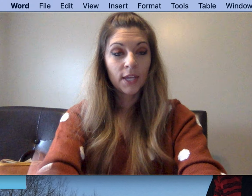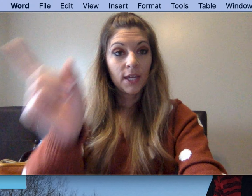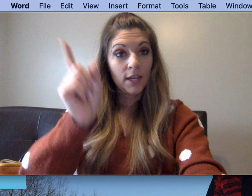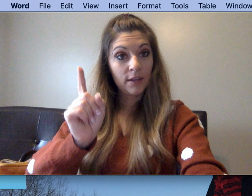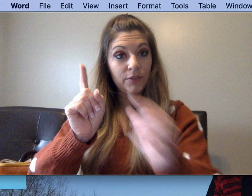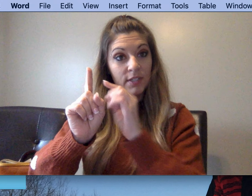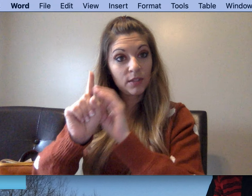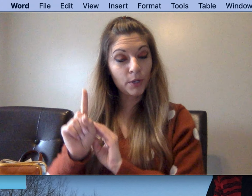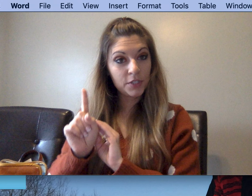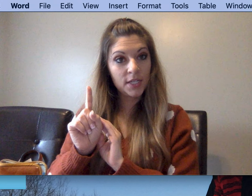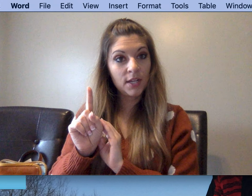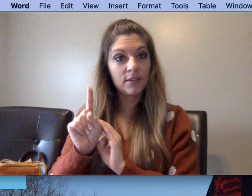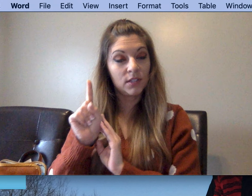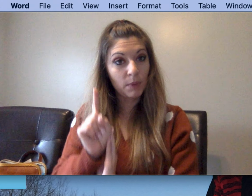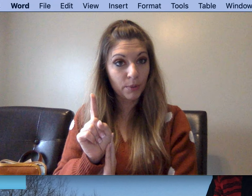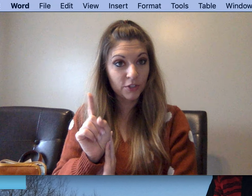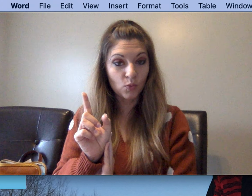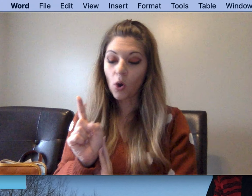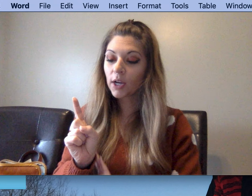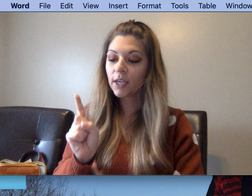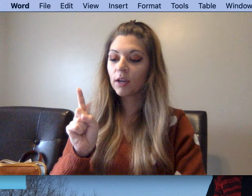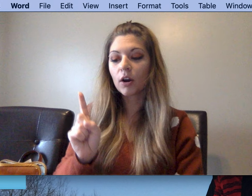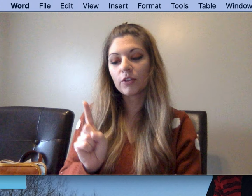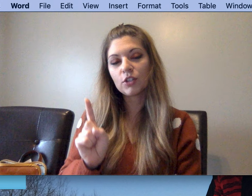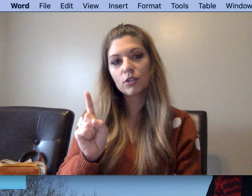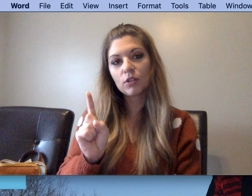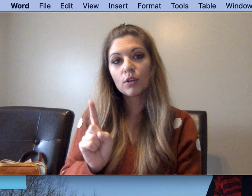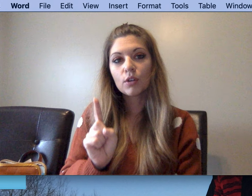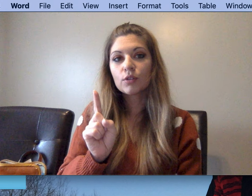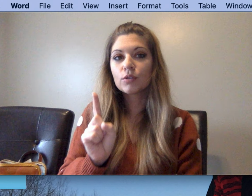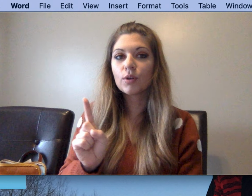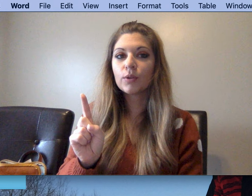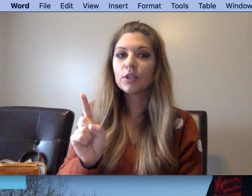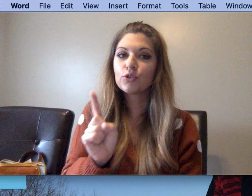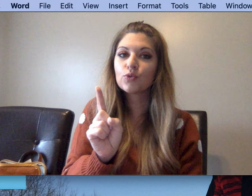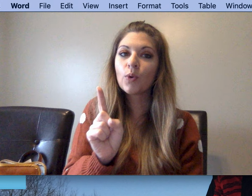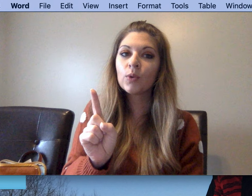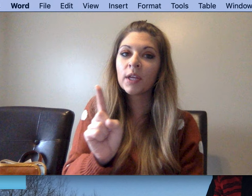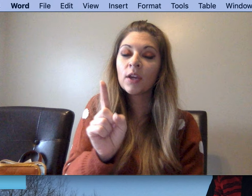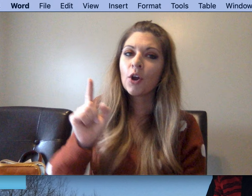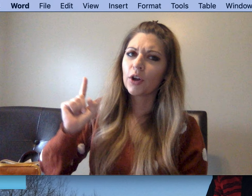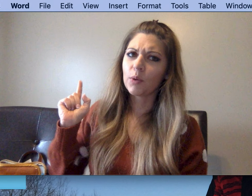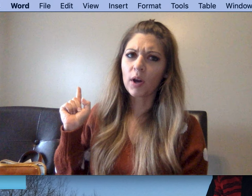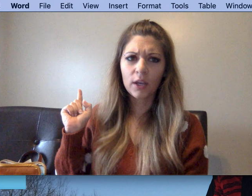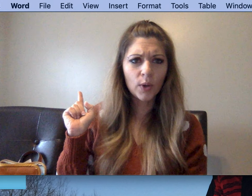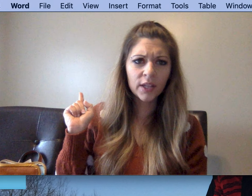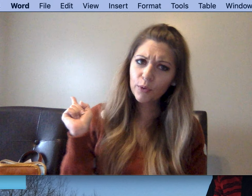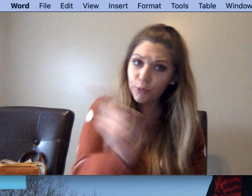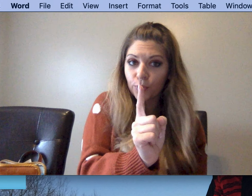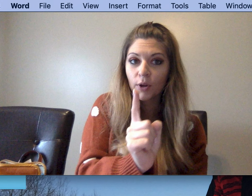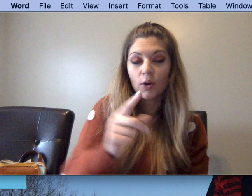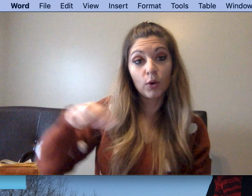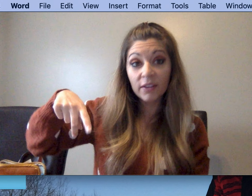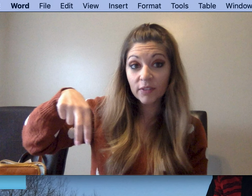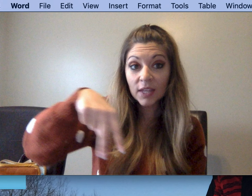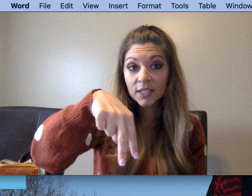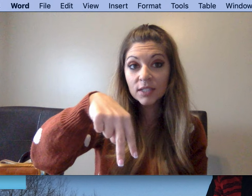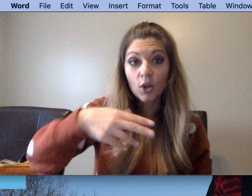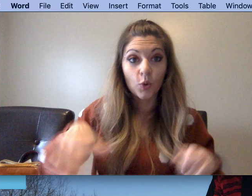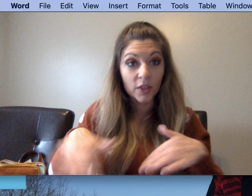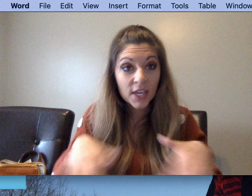So if this is a person and this is my person walking, are they just slowly strolling? Are they walking quickly? Or